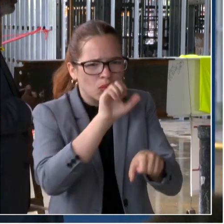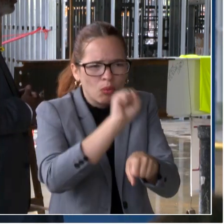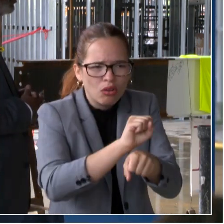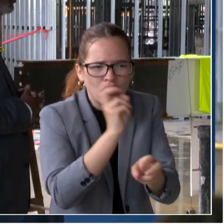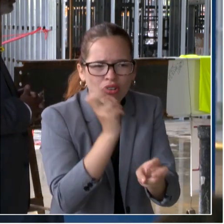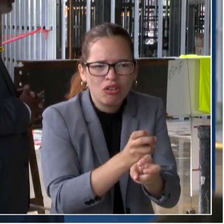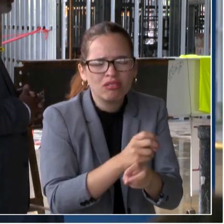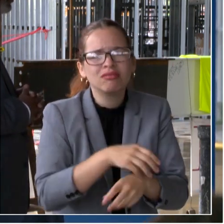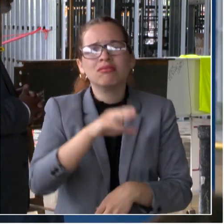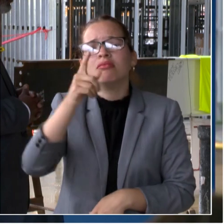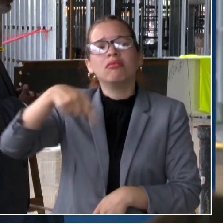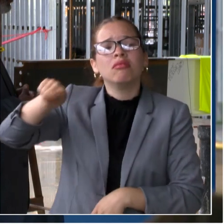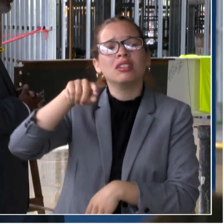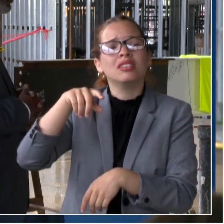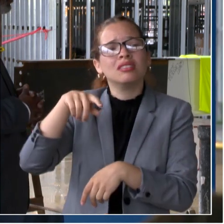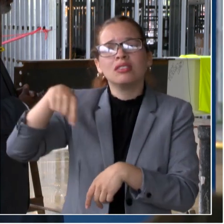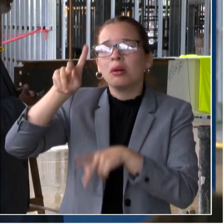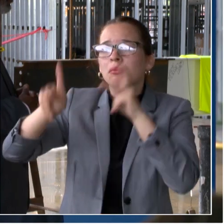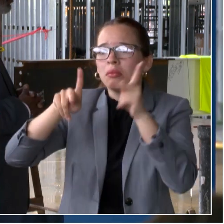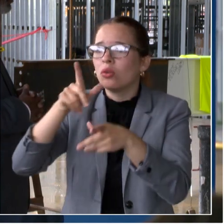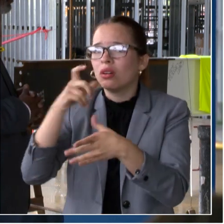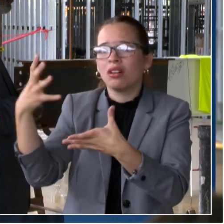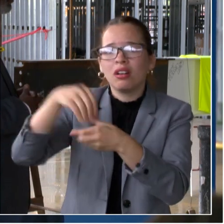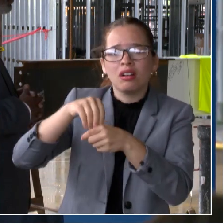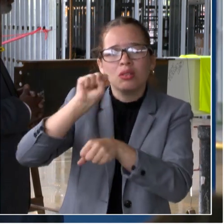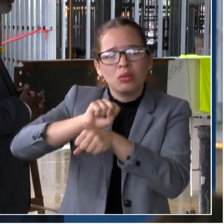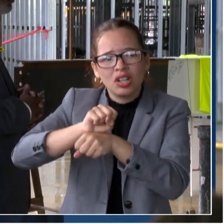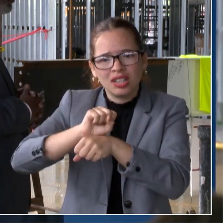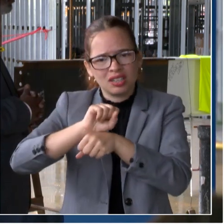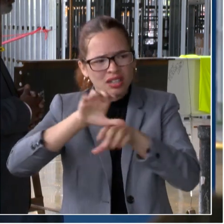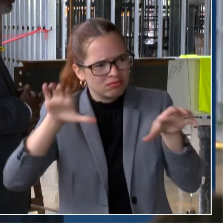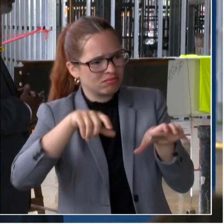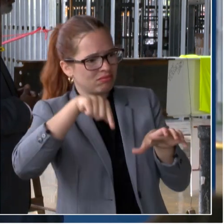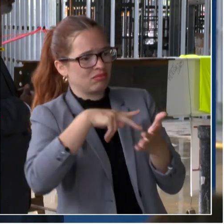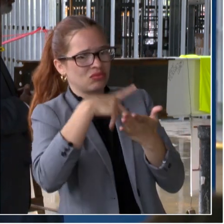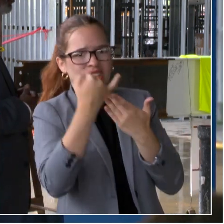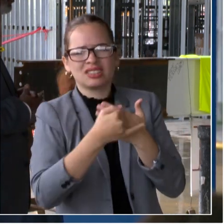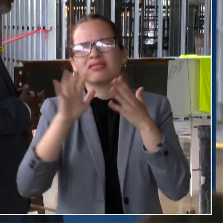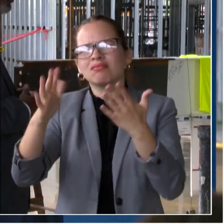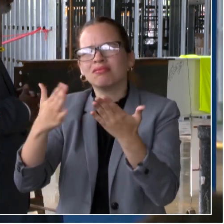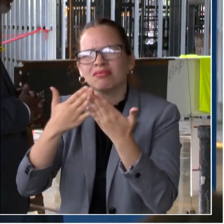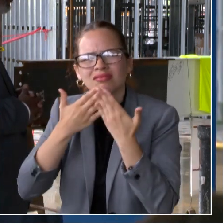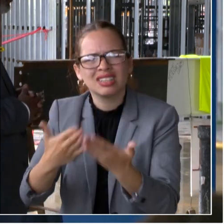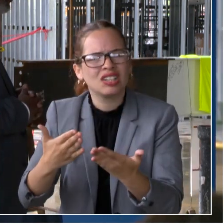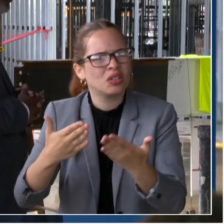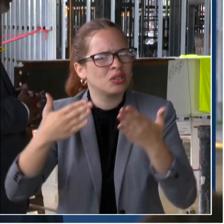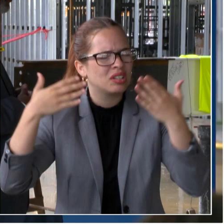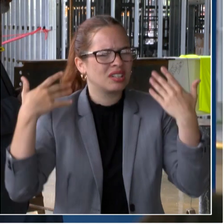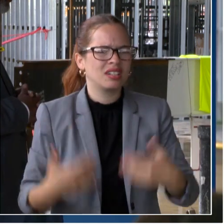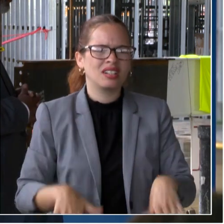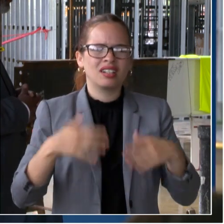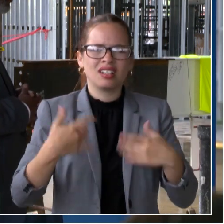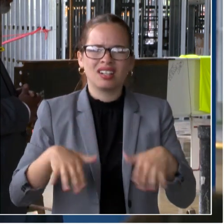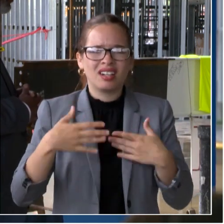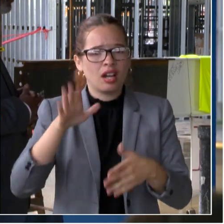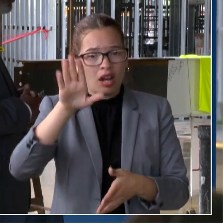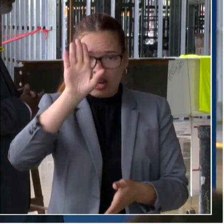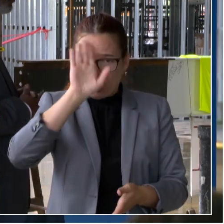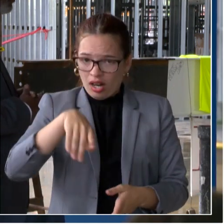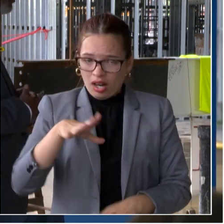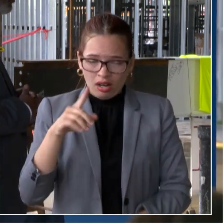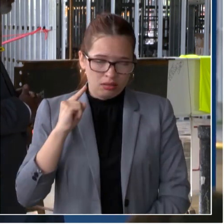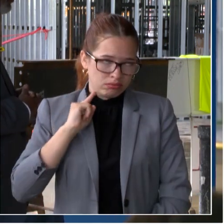happen. This is a great day. Trayon, I want to thank you for the work that you've done to help make this happen. I want